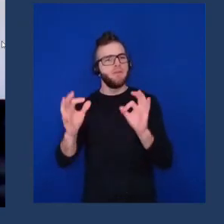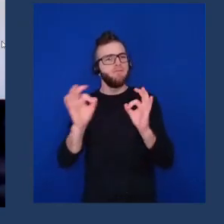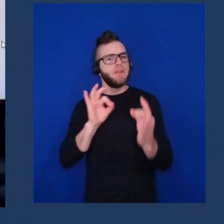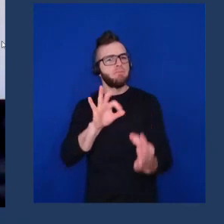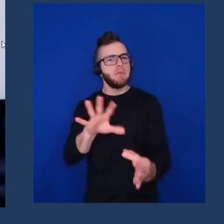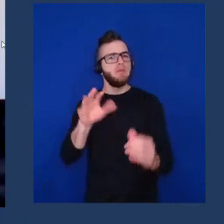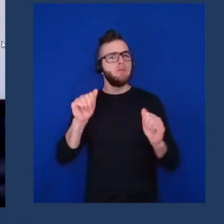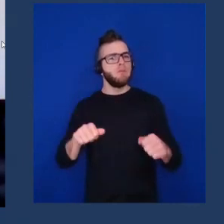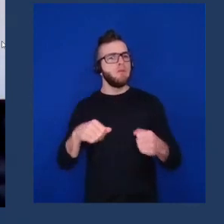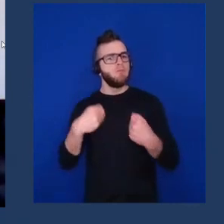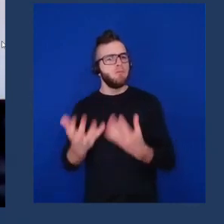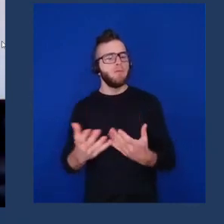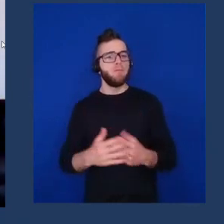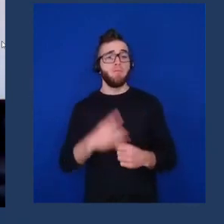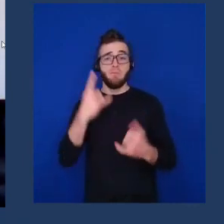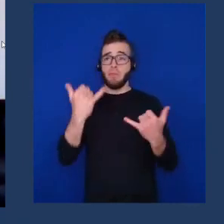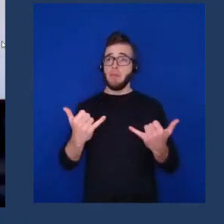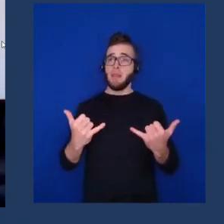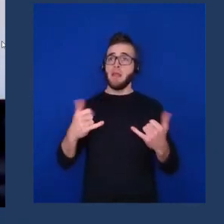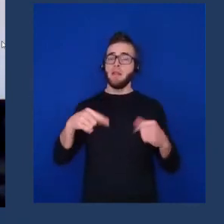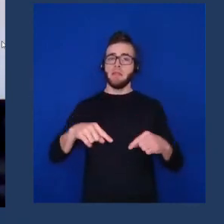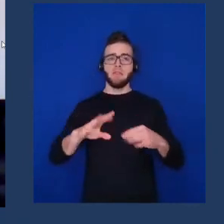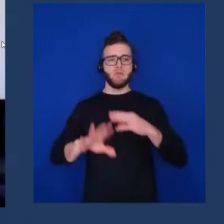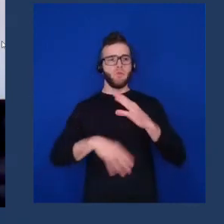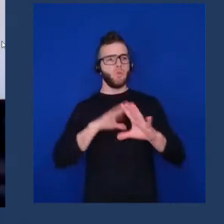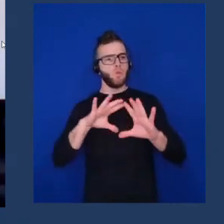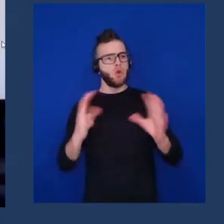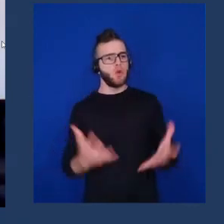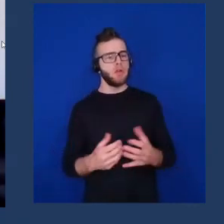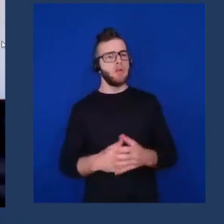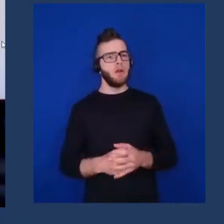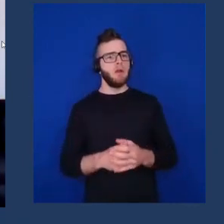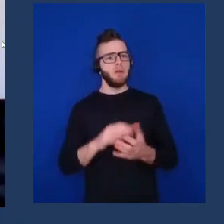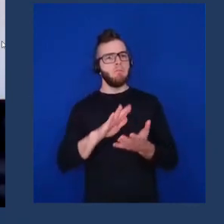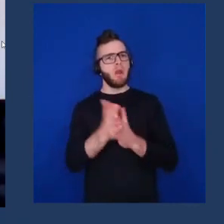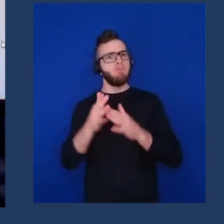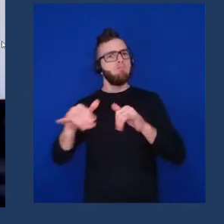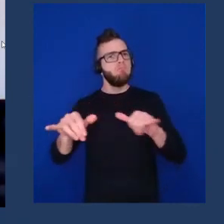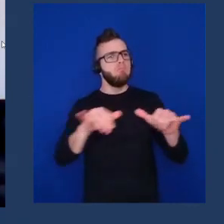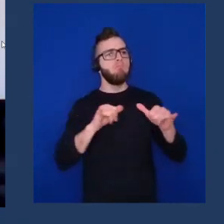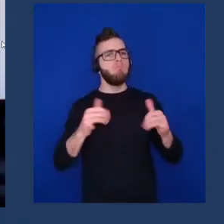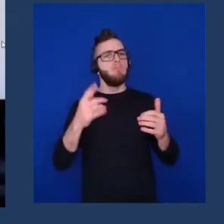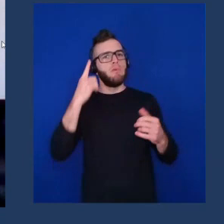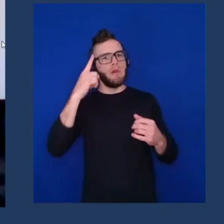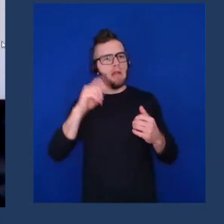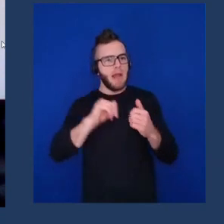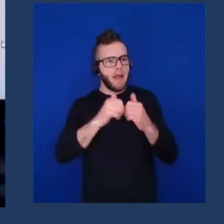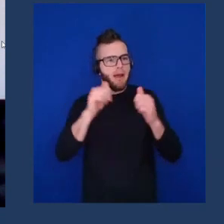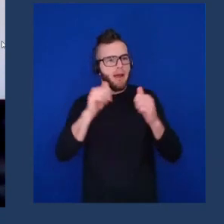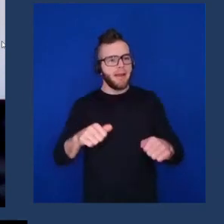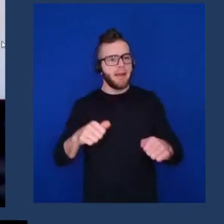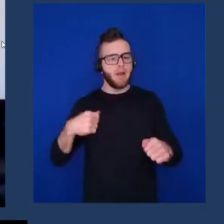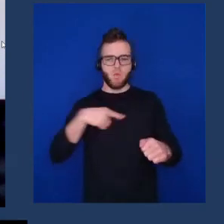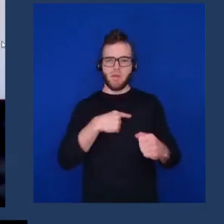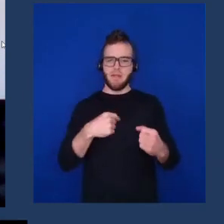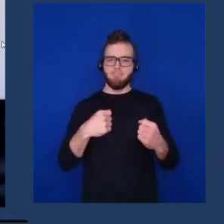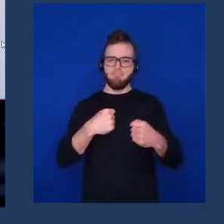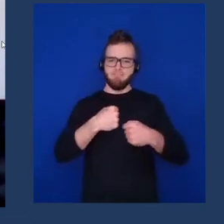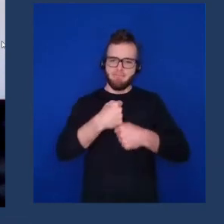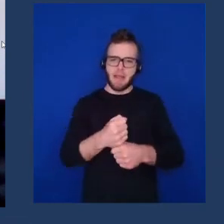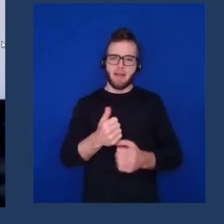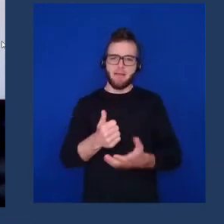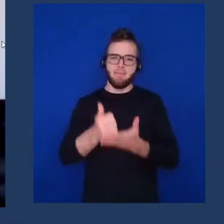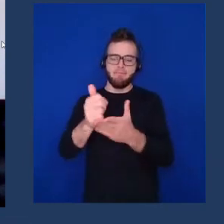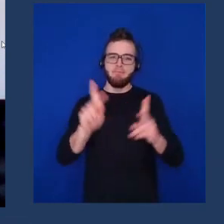becoming ubiquitous, and we're thinking about how can we make people in general more productive when they use a lot of these speech experiences. And so we're